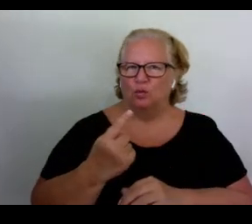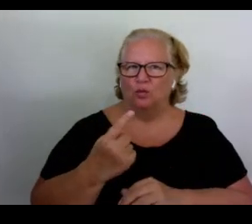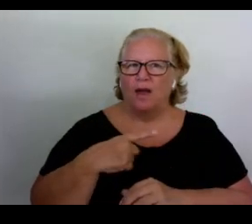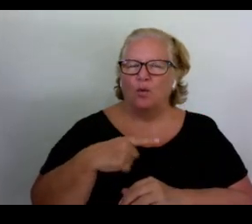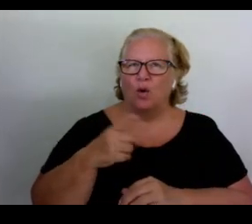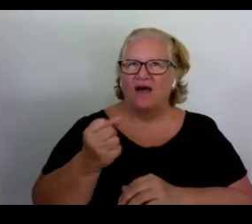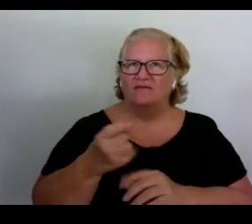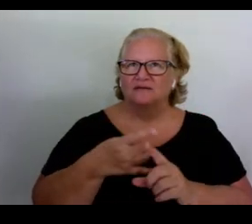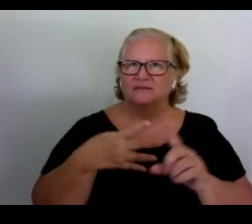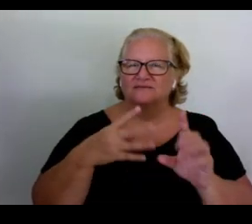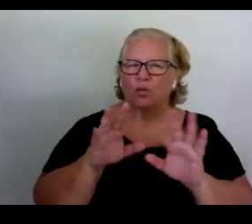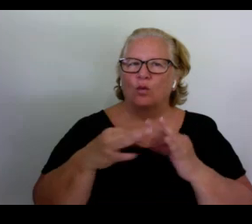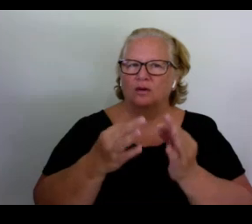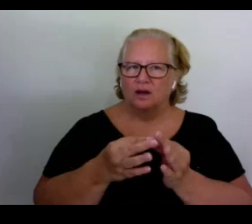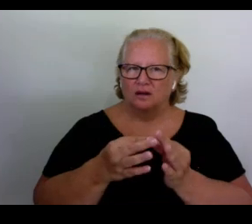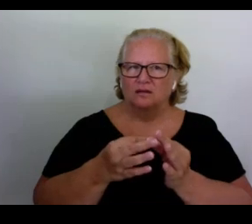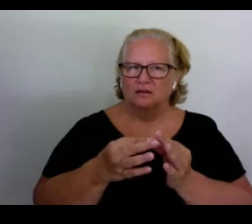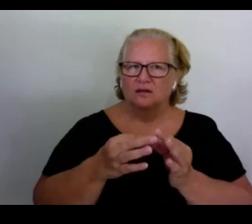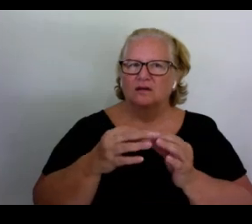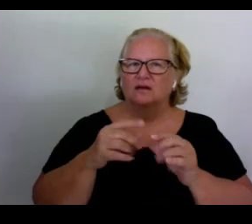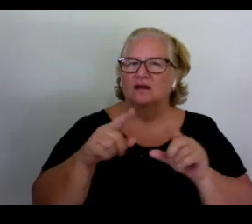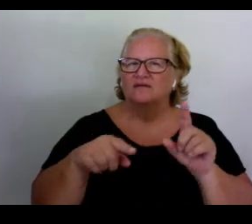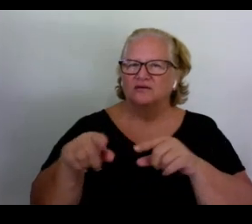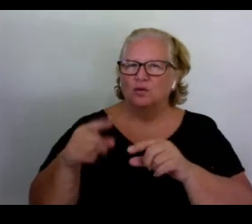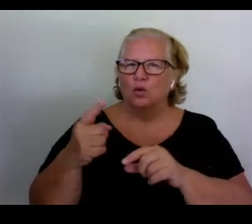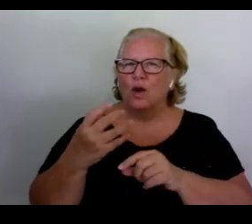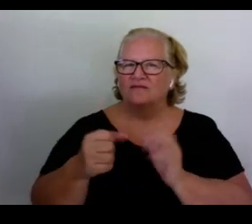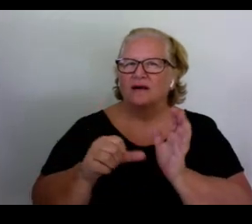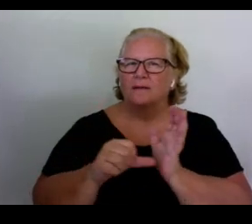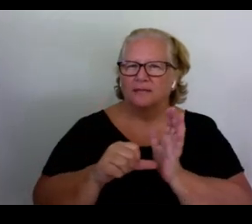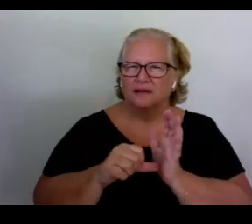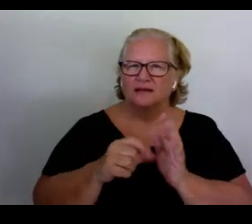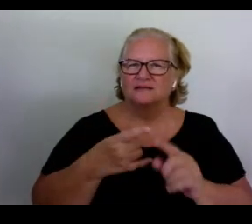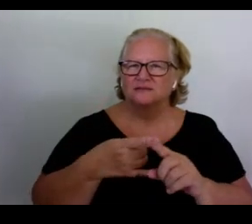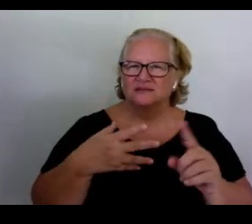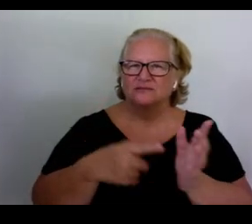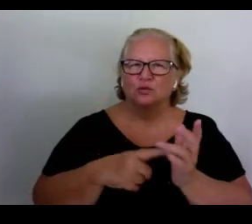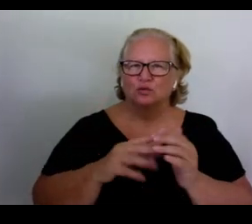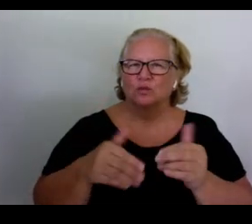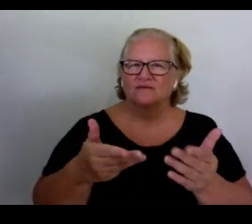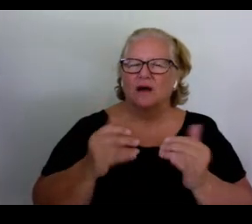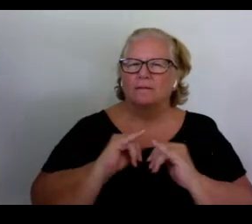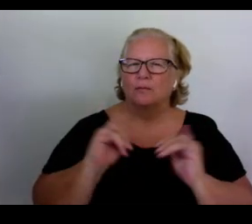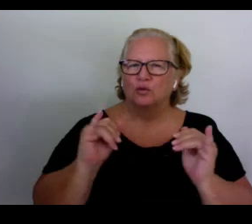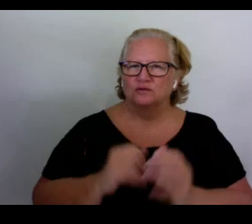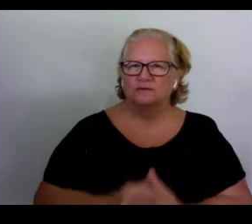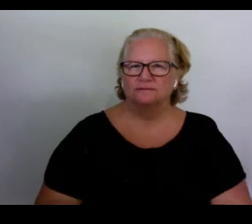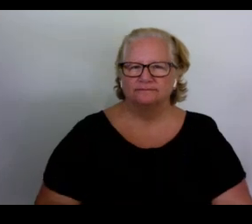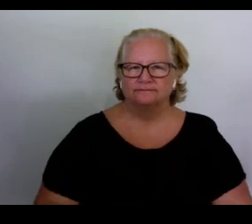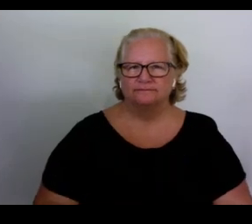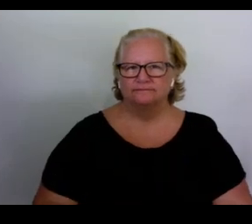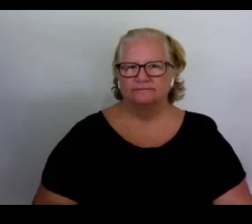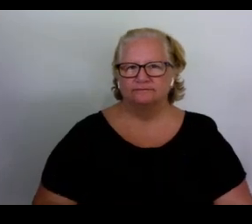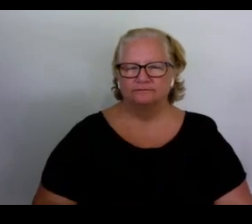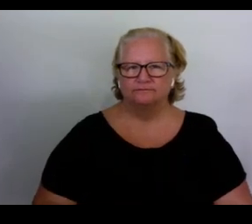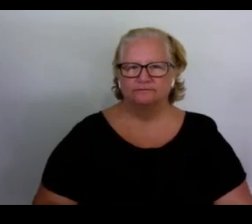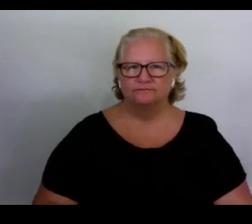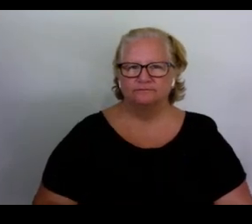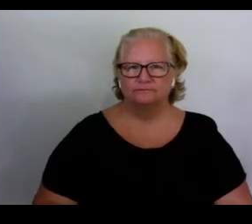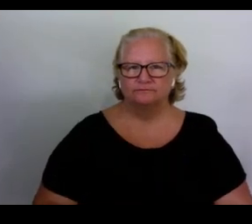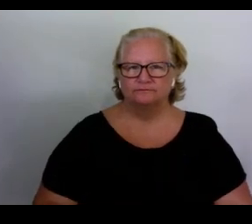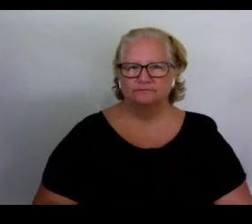specific organisations in various areas who get money specifically to provide emergency relief. Yeah. The thing is, I